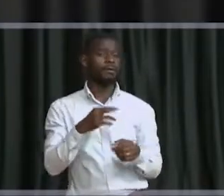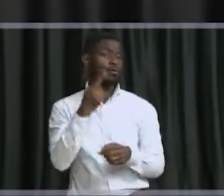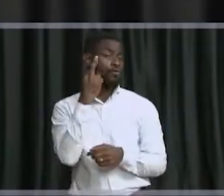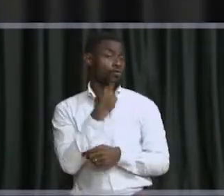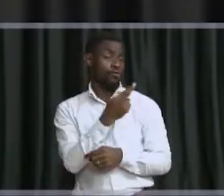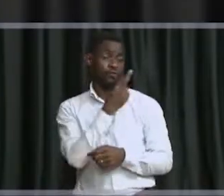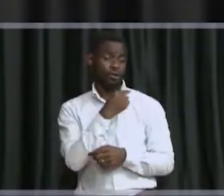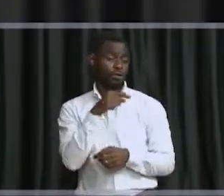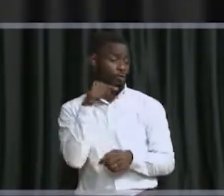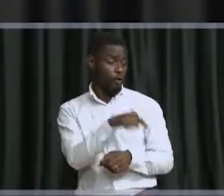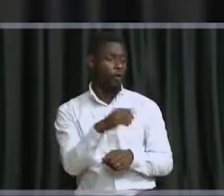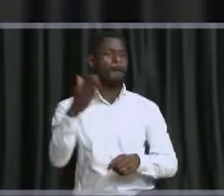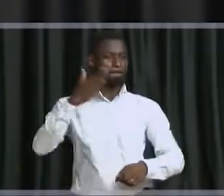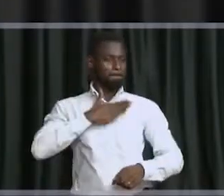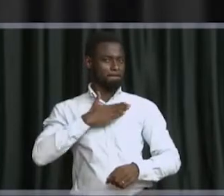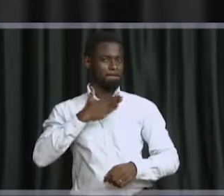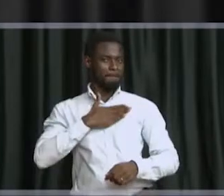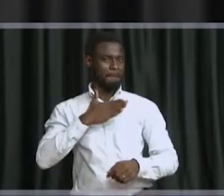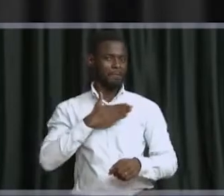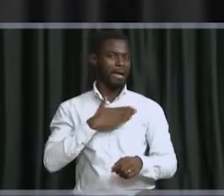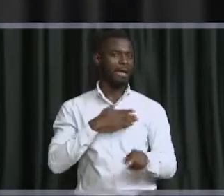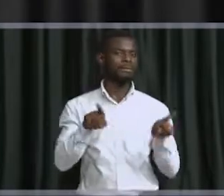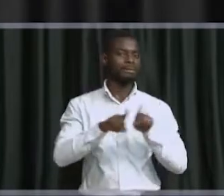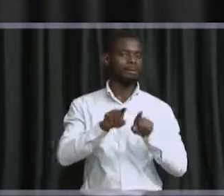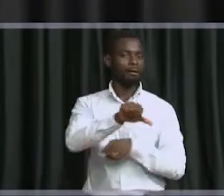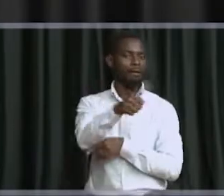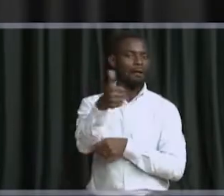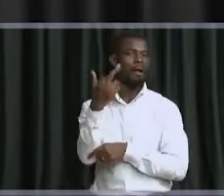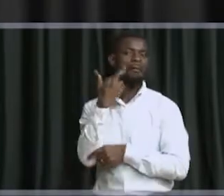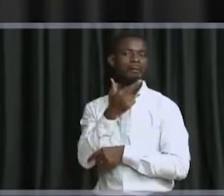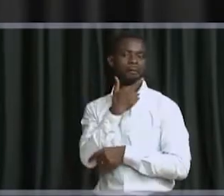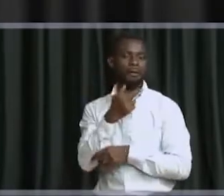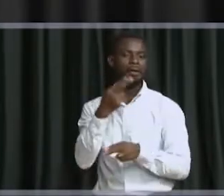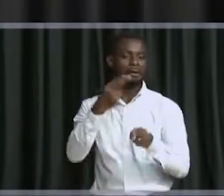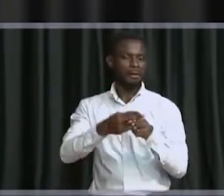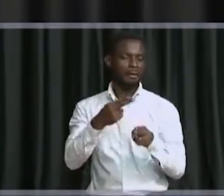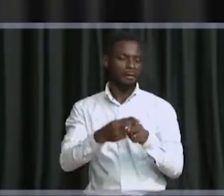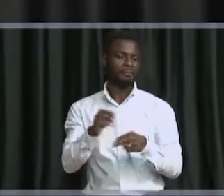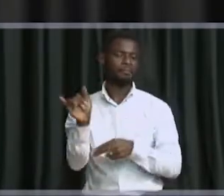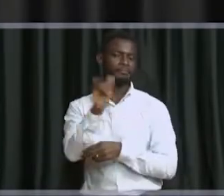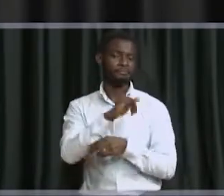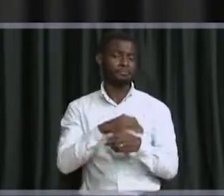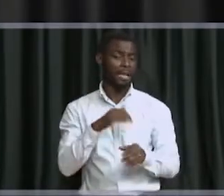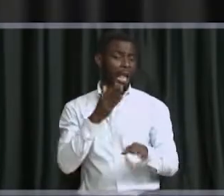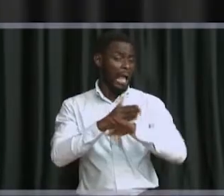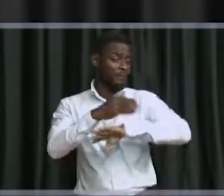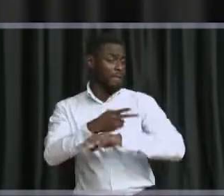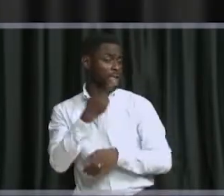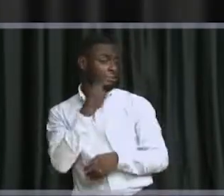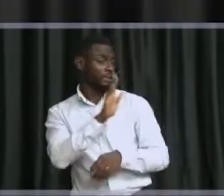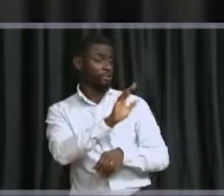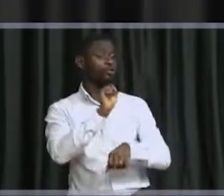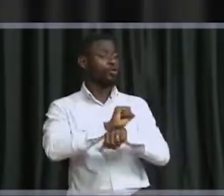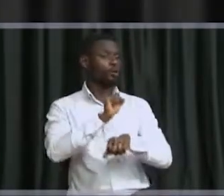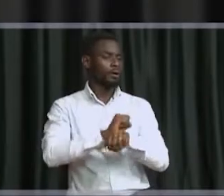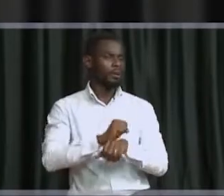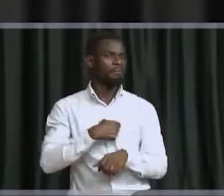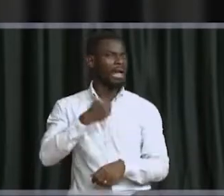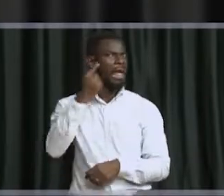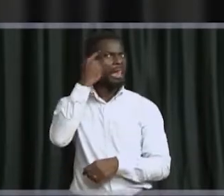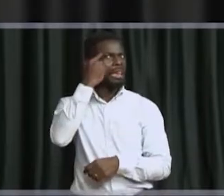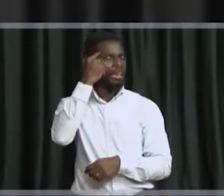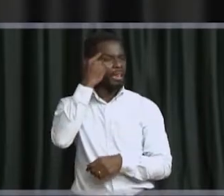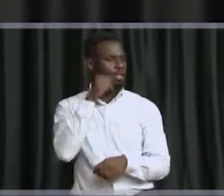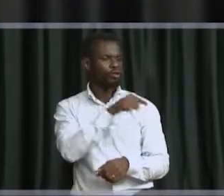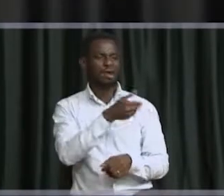ena duduona ewo midi yimu sabri ya mehuwe jumano mehunu se udimu se india